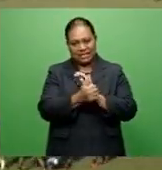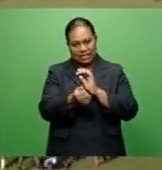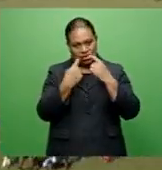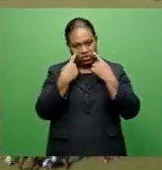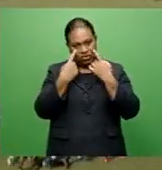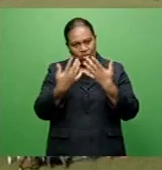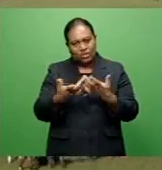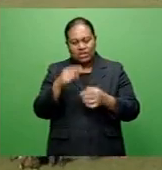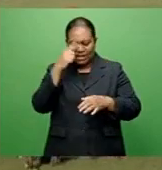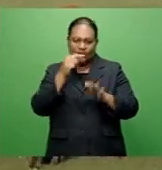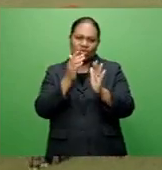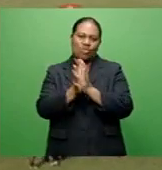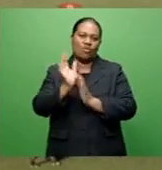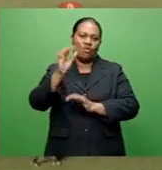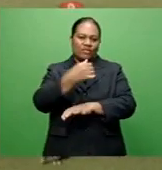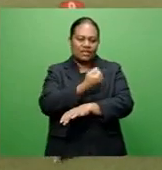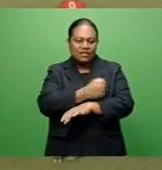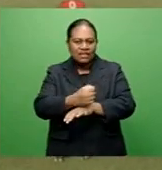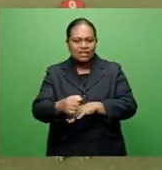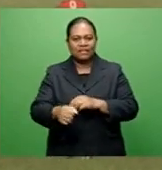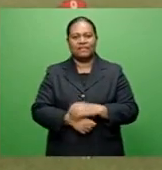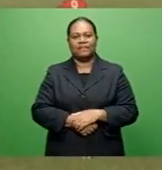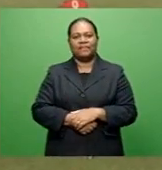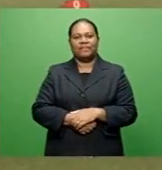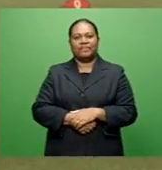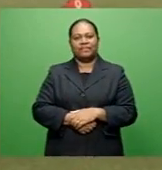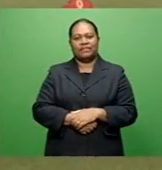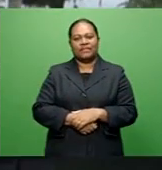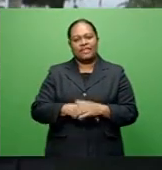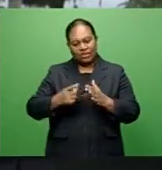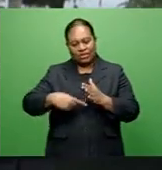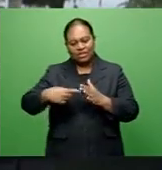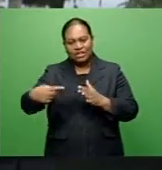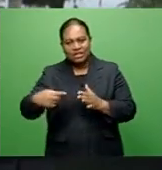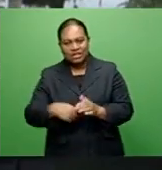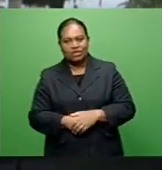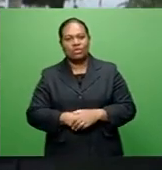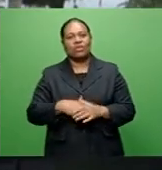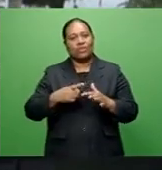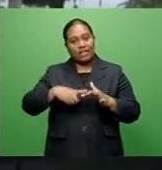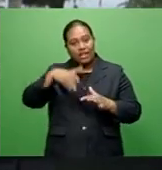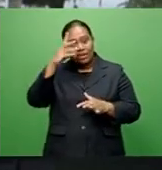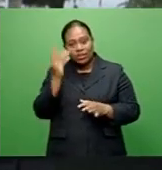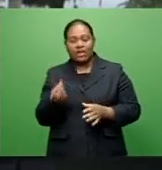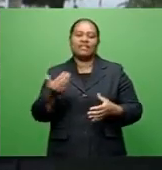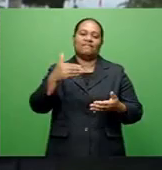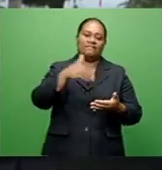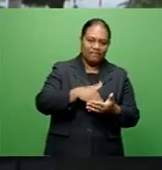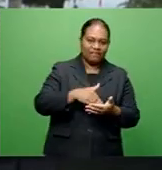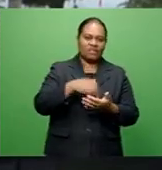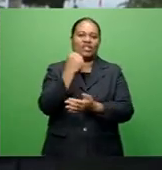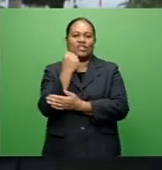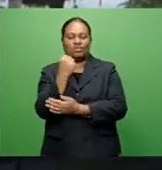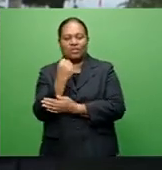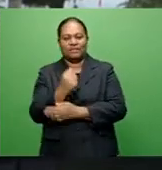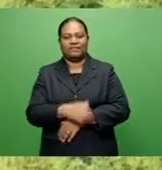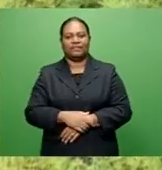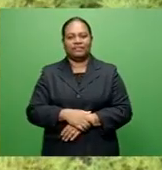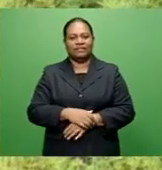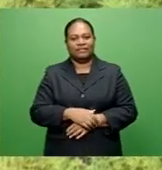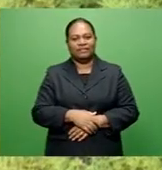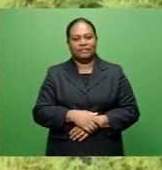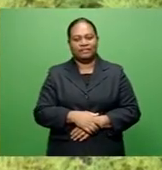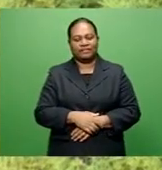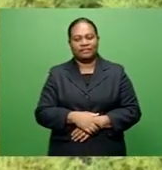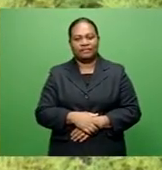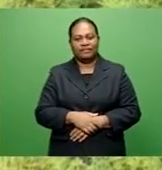go abroad and maybe finish they further their education and maybe get a career in life from sports itself.